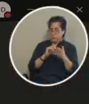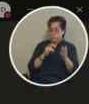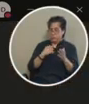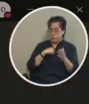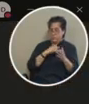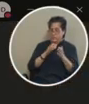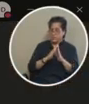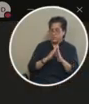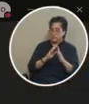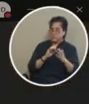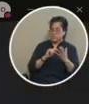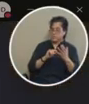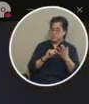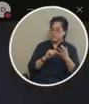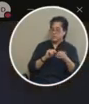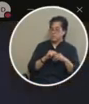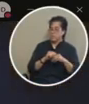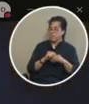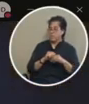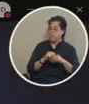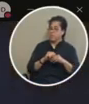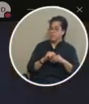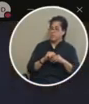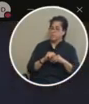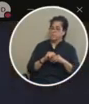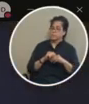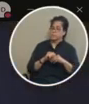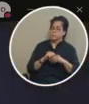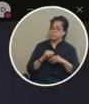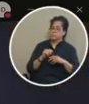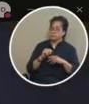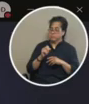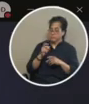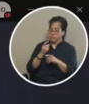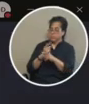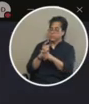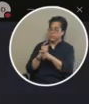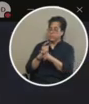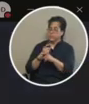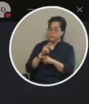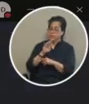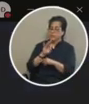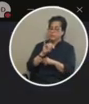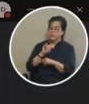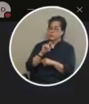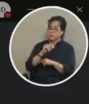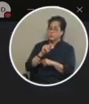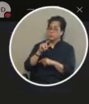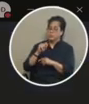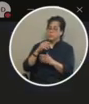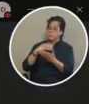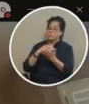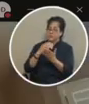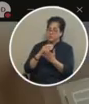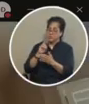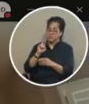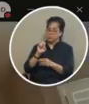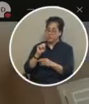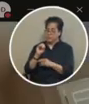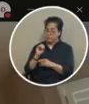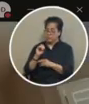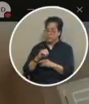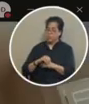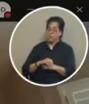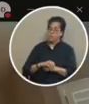And so. Okay, so it says that. Okay. Yes, ma'am. Yes, okay, ma'am. great. The amendment is for, right. The amendment is for the fiscal year 2020 budget resolution. And do you